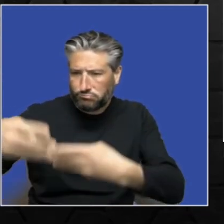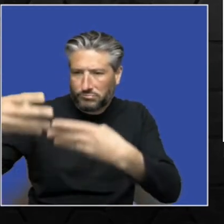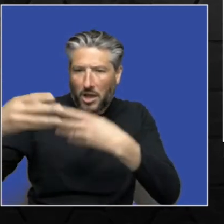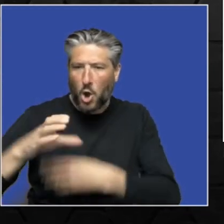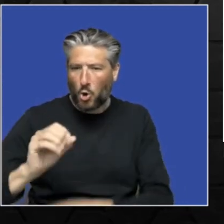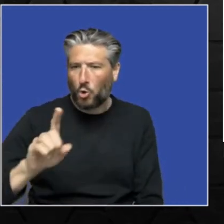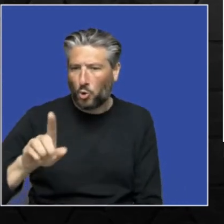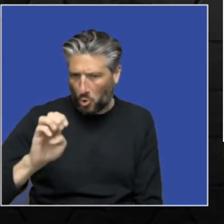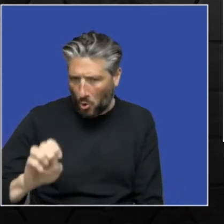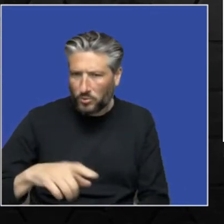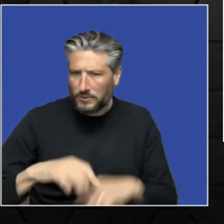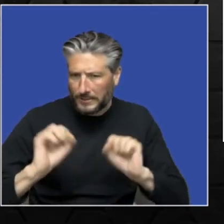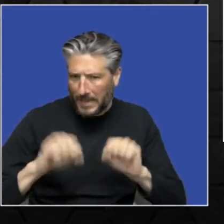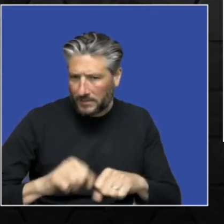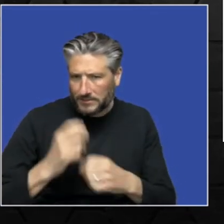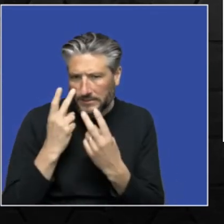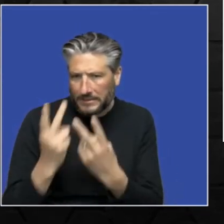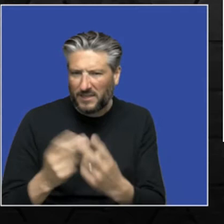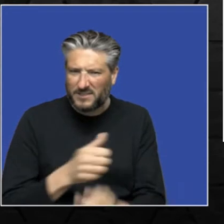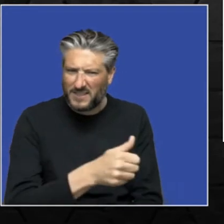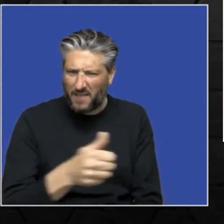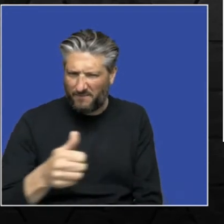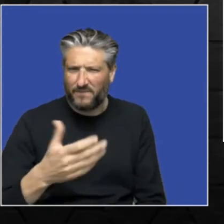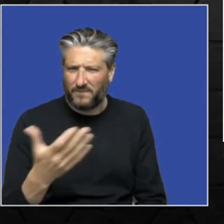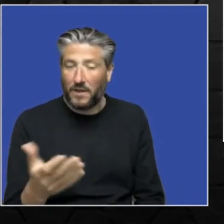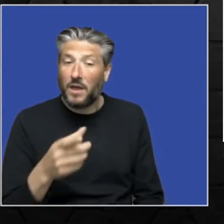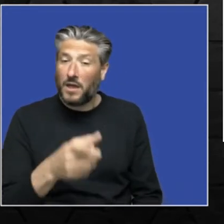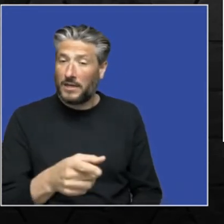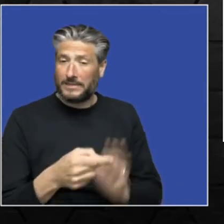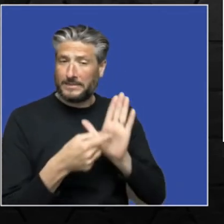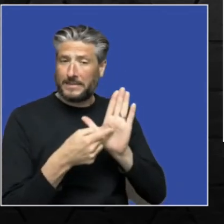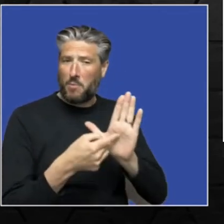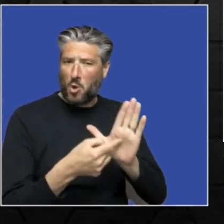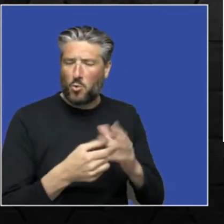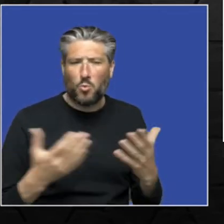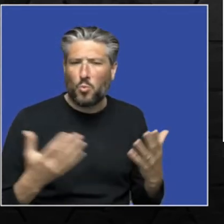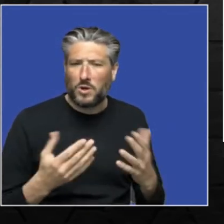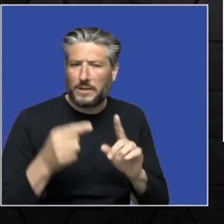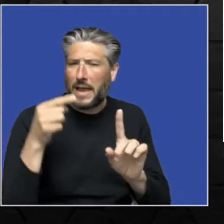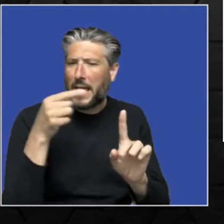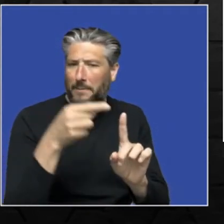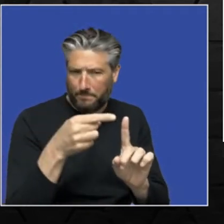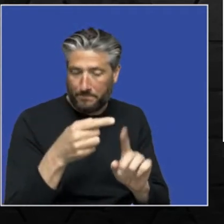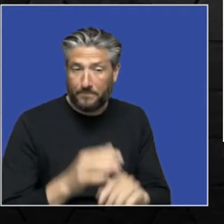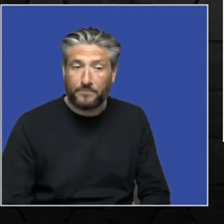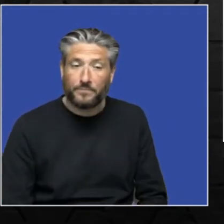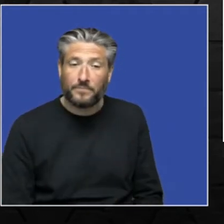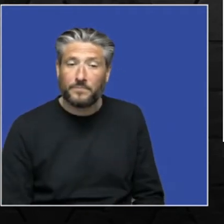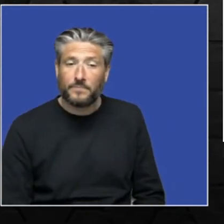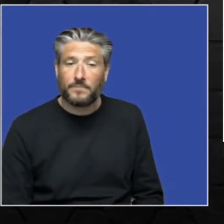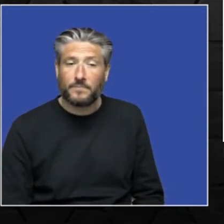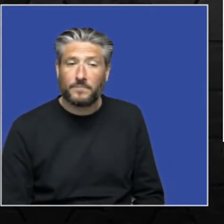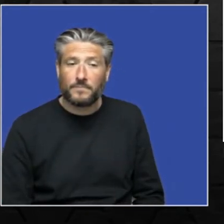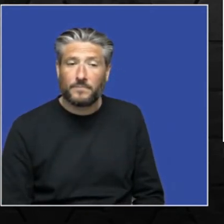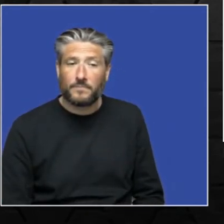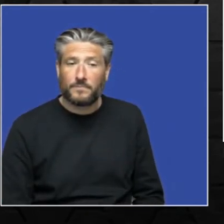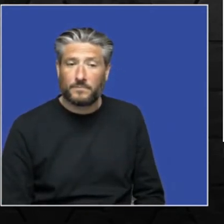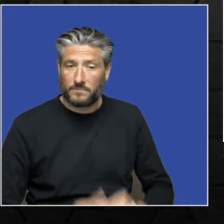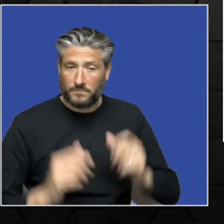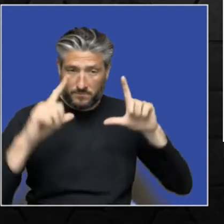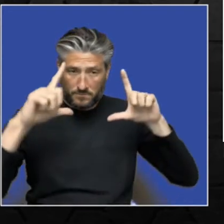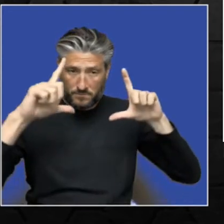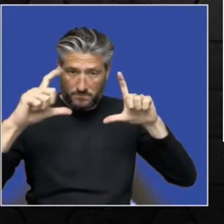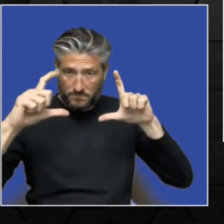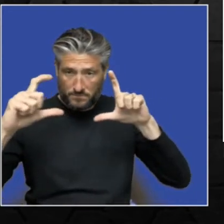So we will see the demo here. What it basically does is these are the pieces, images